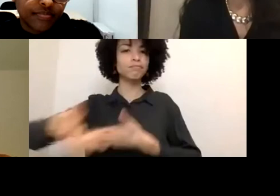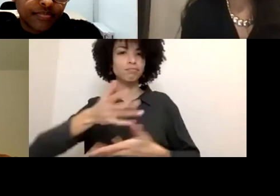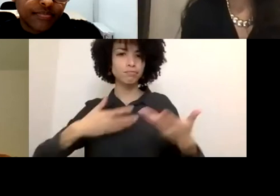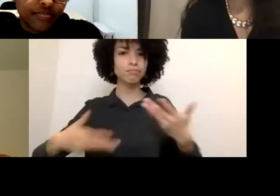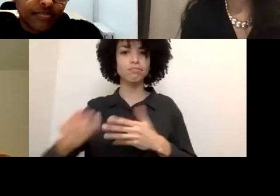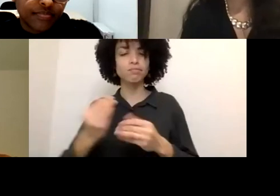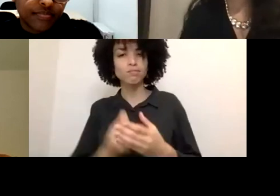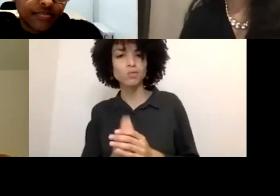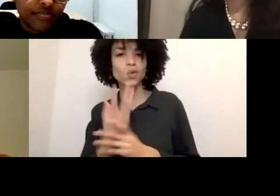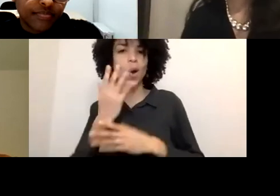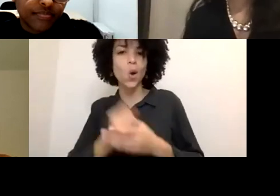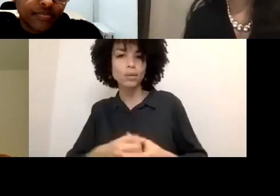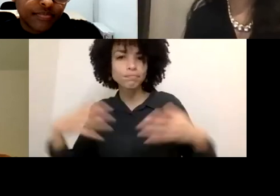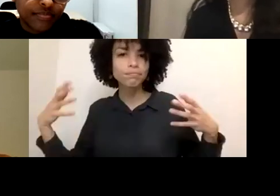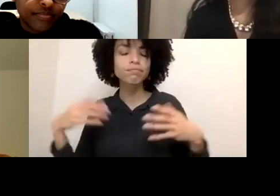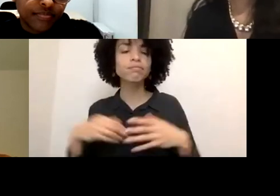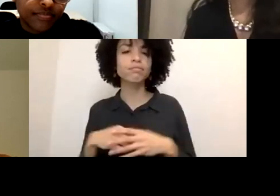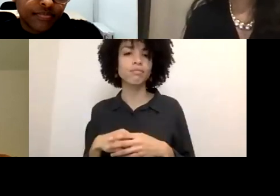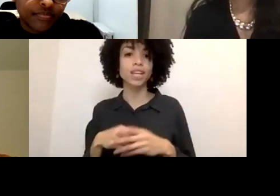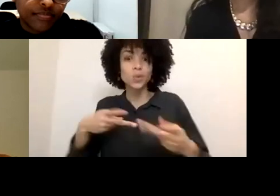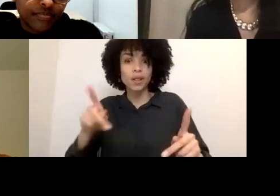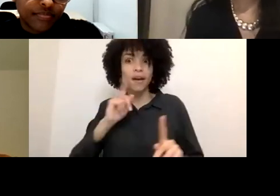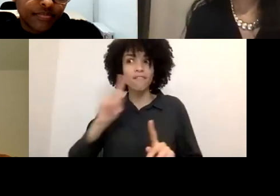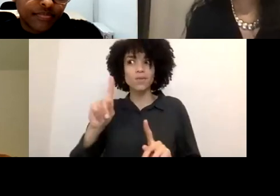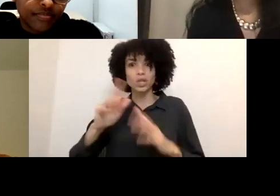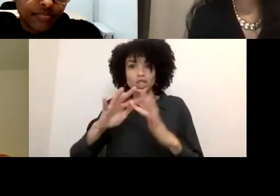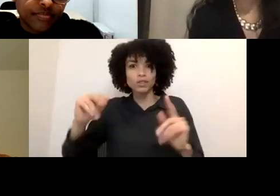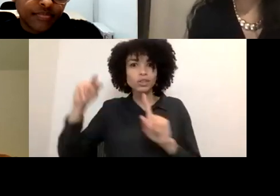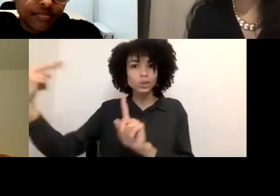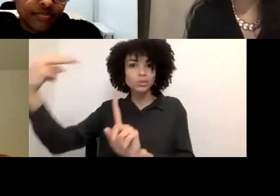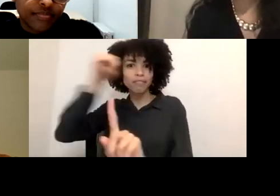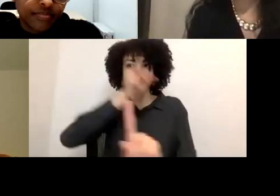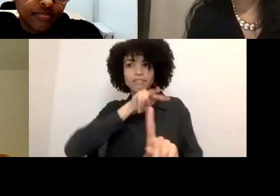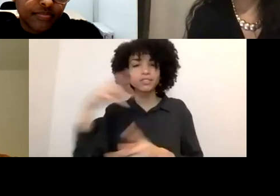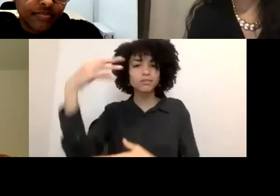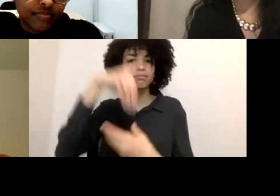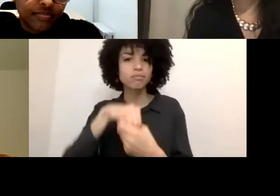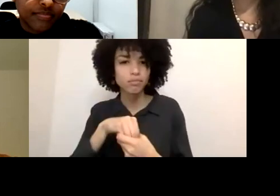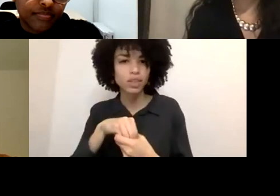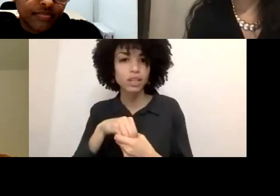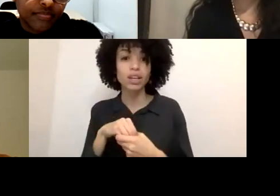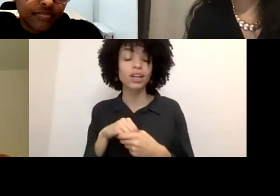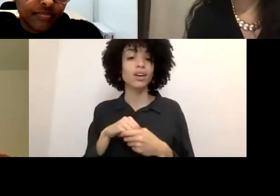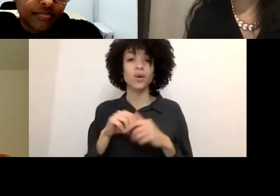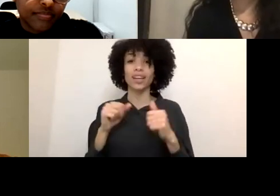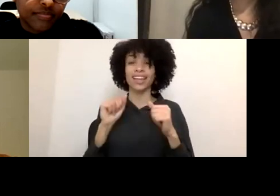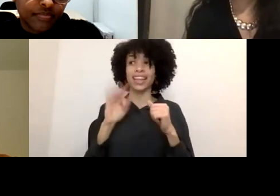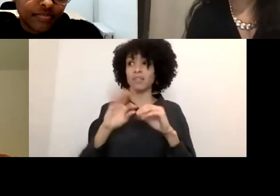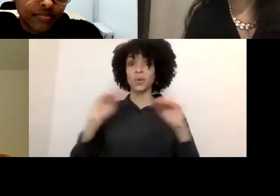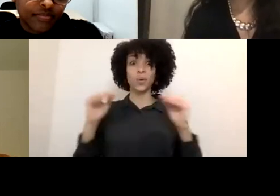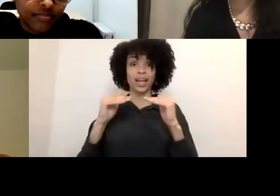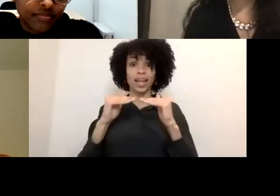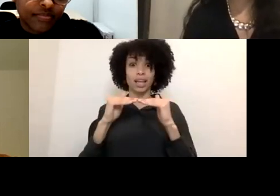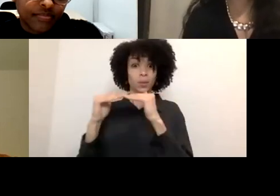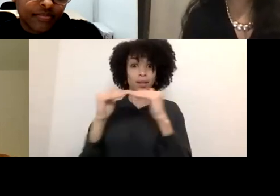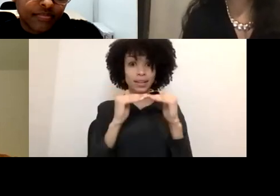manifest itself, to allow these different perspectives to be heard. Basically, without equity, I don't think